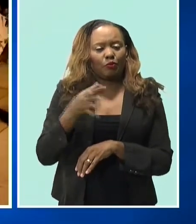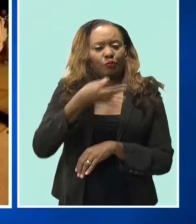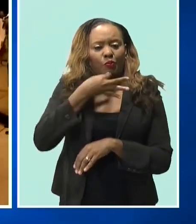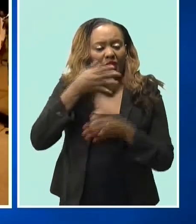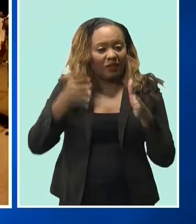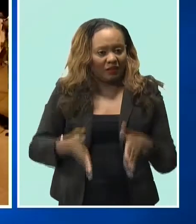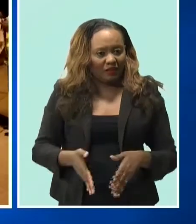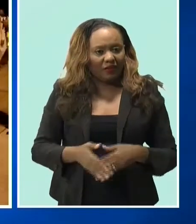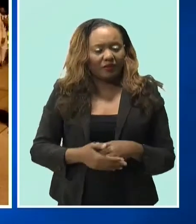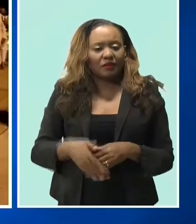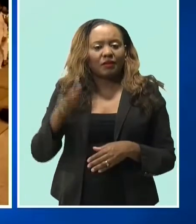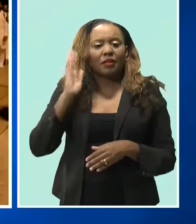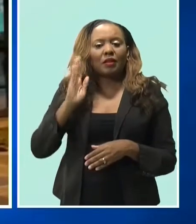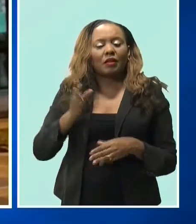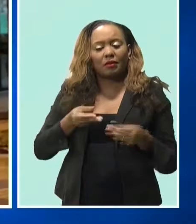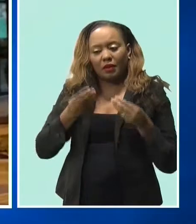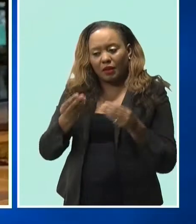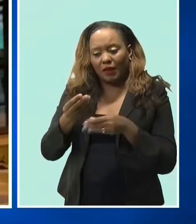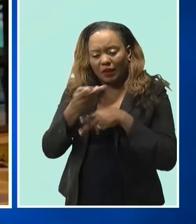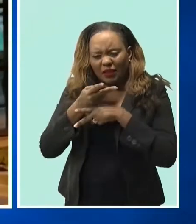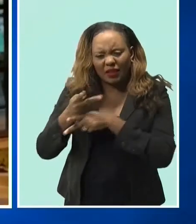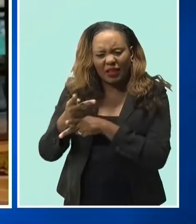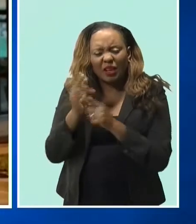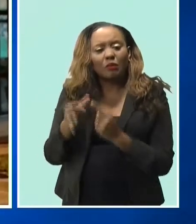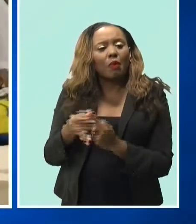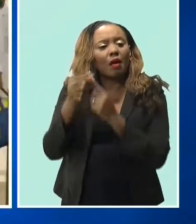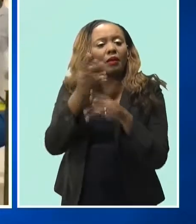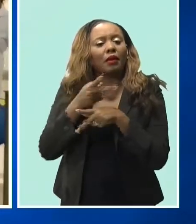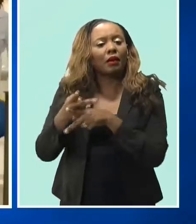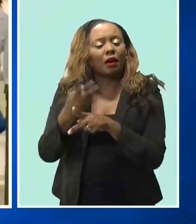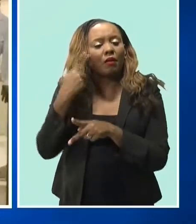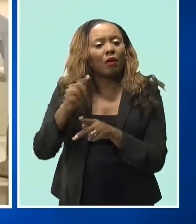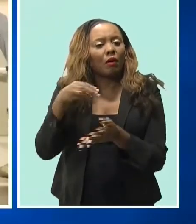They will be providing respite care and support to local medical